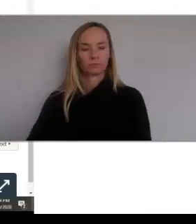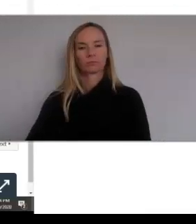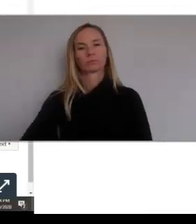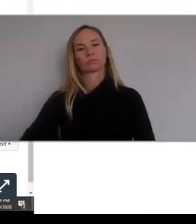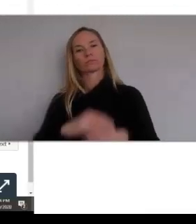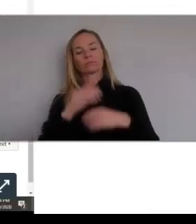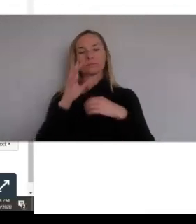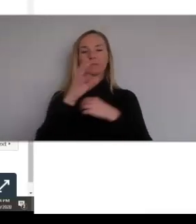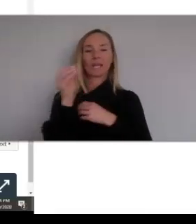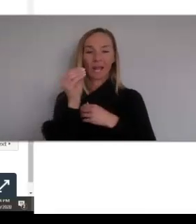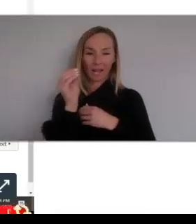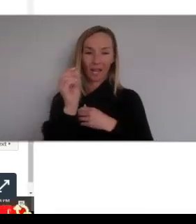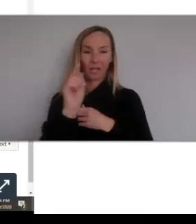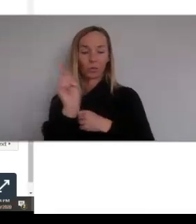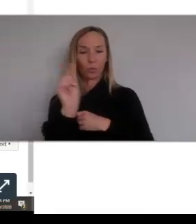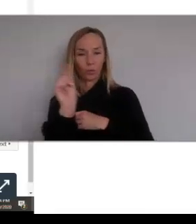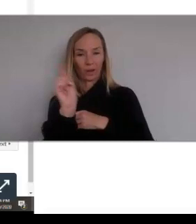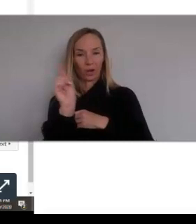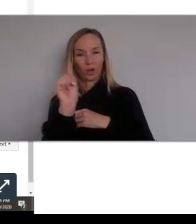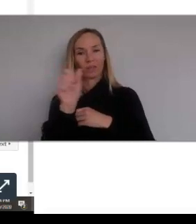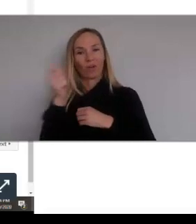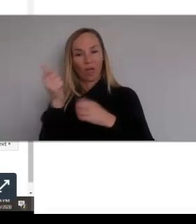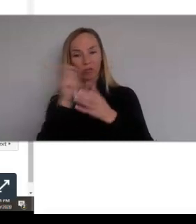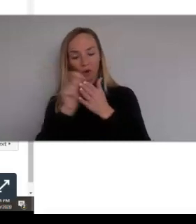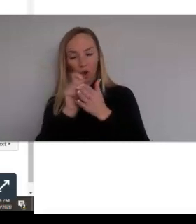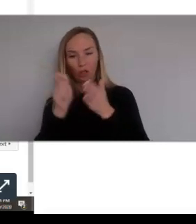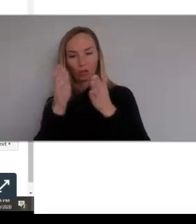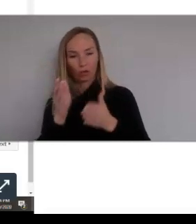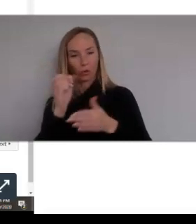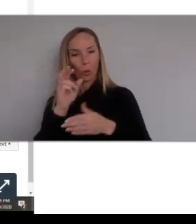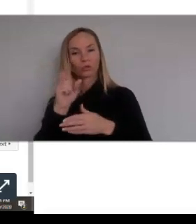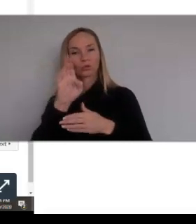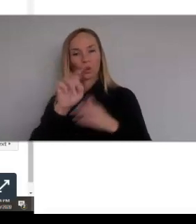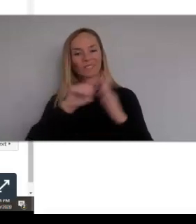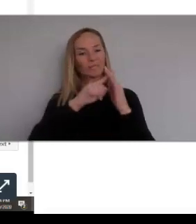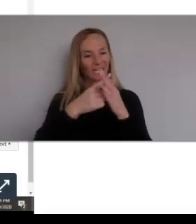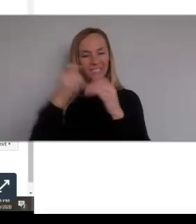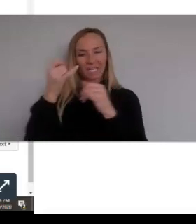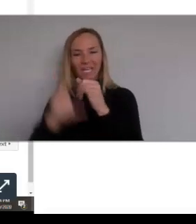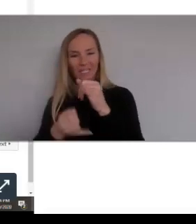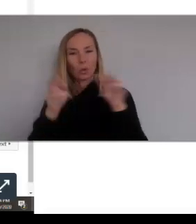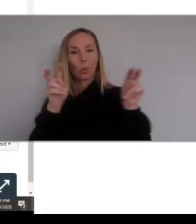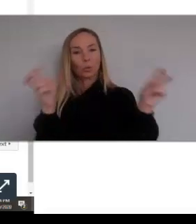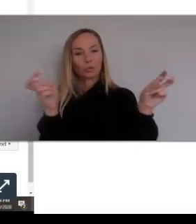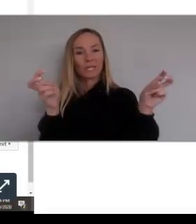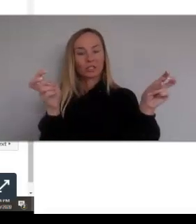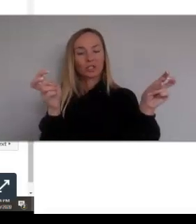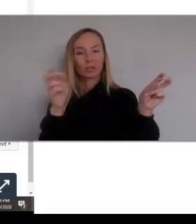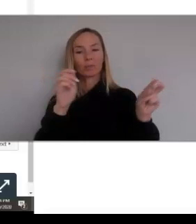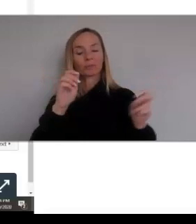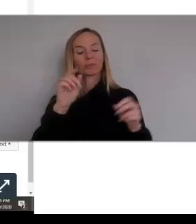and where the other author or the source begins and ends. So the quotation marks are really